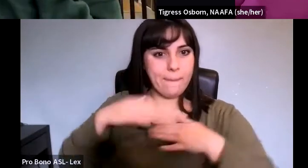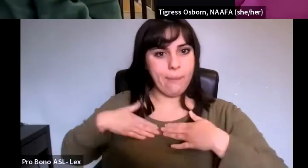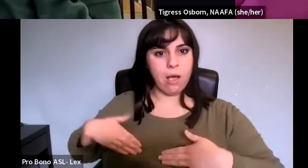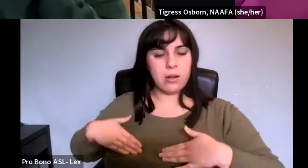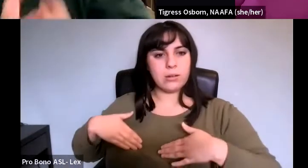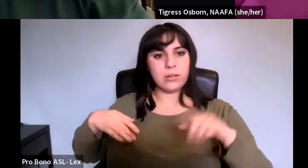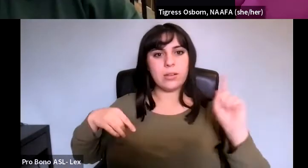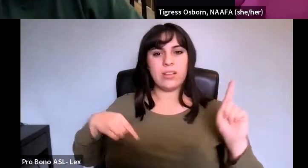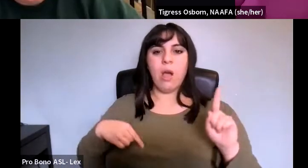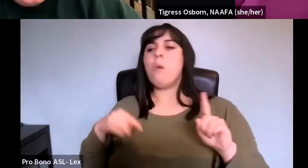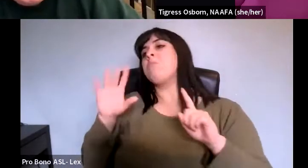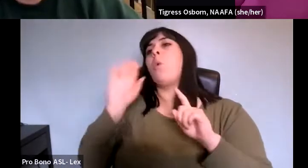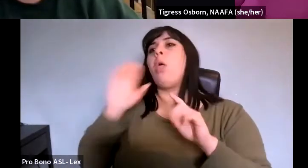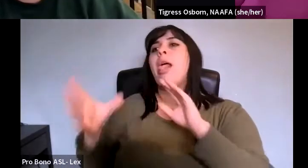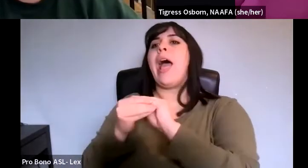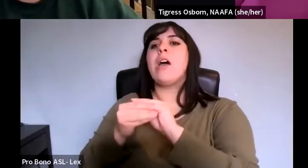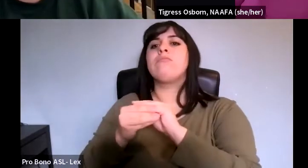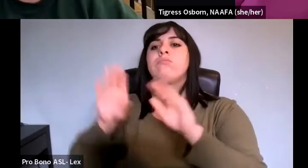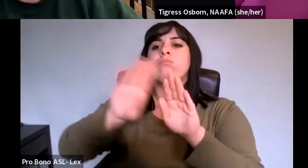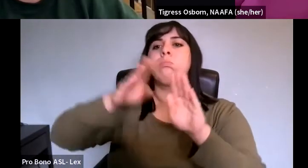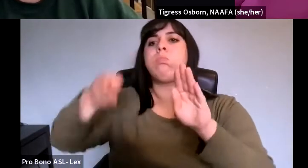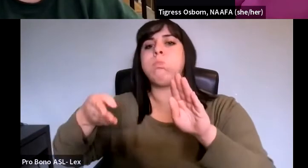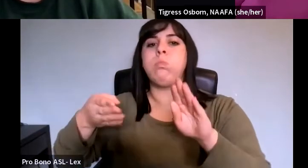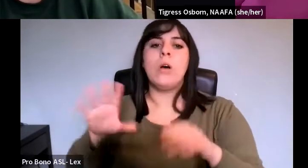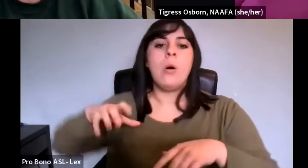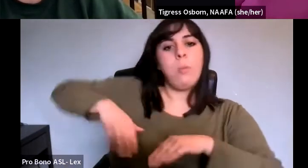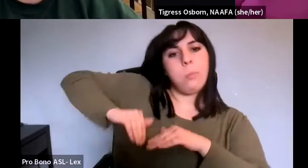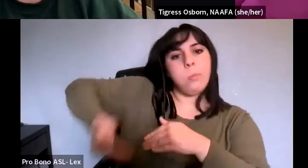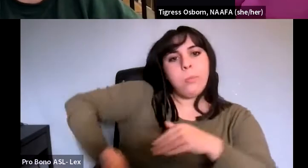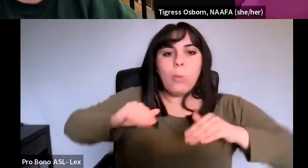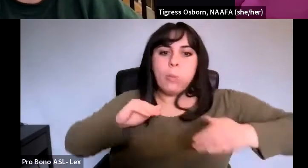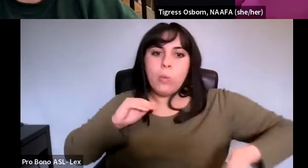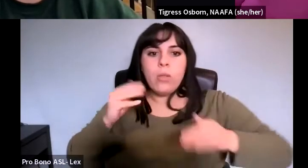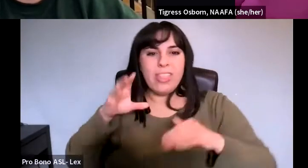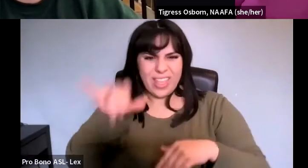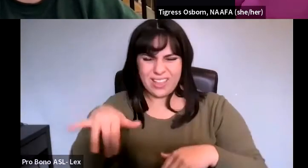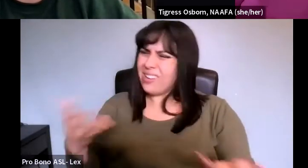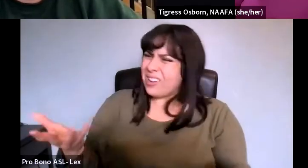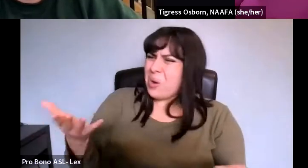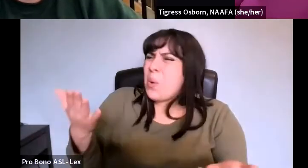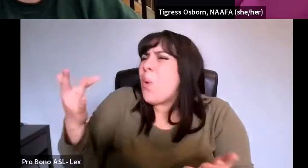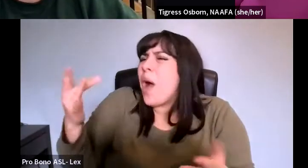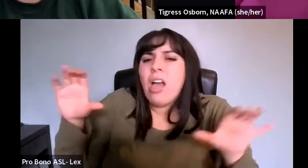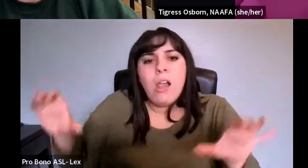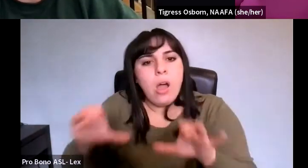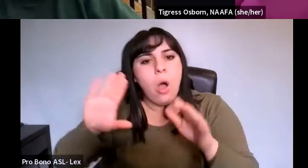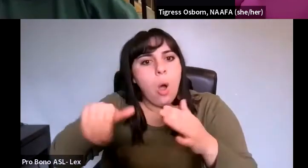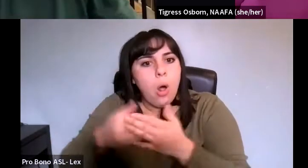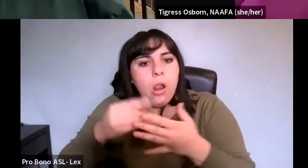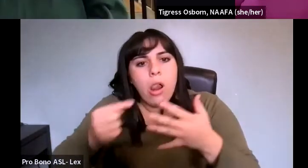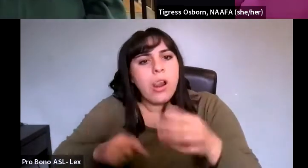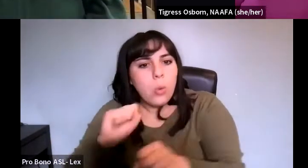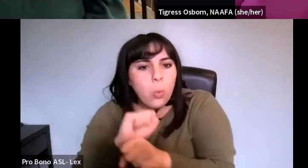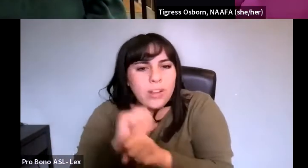there. And it's like, it's so much easier just hiring a fat person than you standing